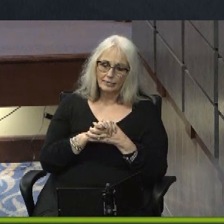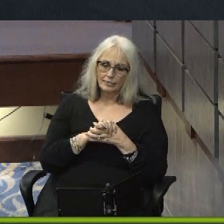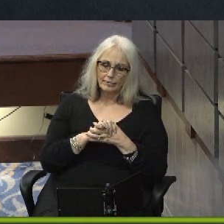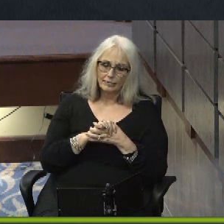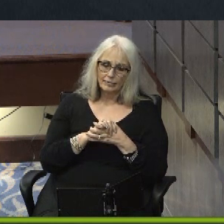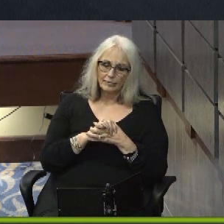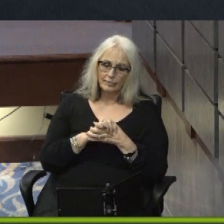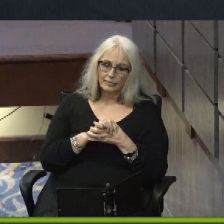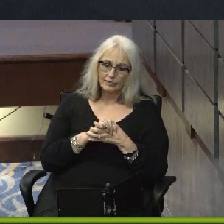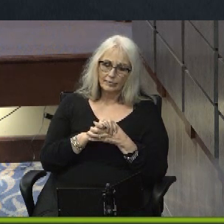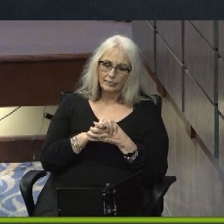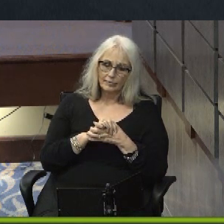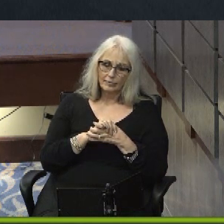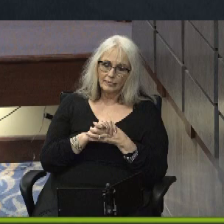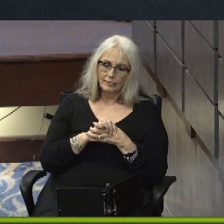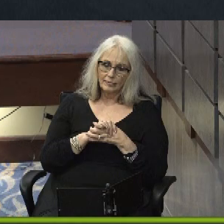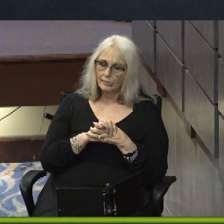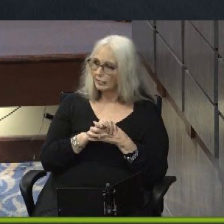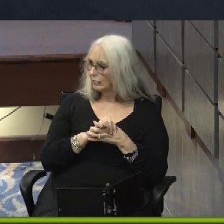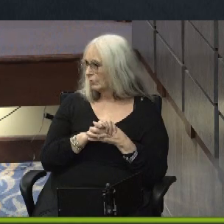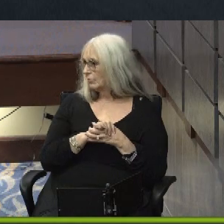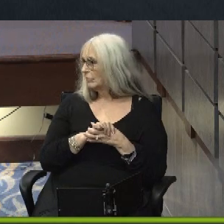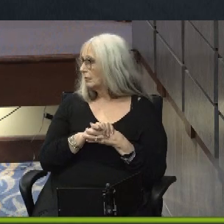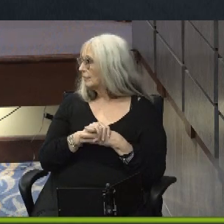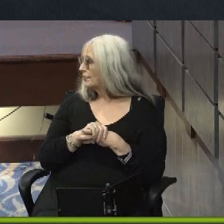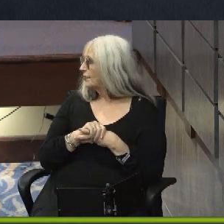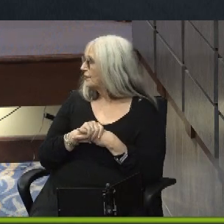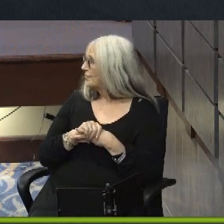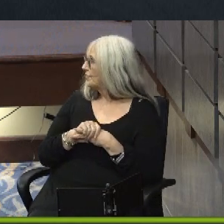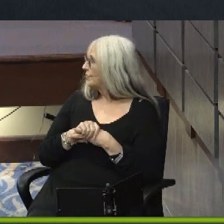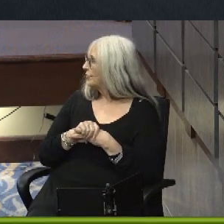Great. Yeah, and with that, we will open up to any questions that you might have for us.